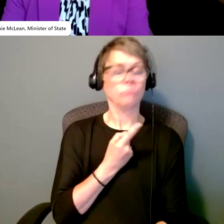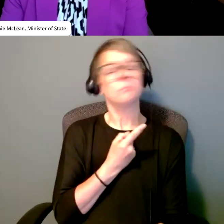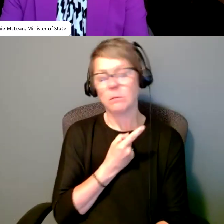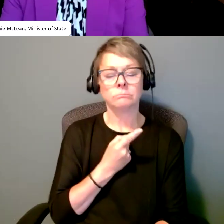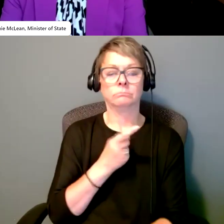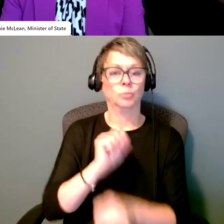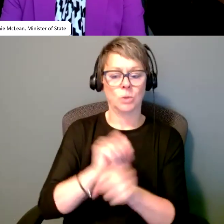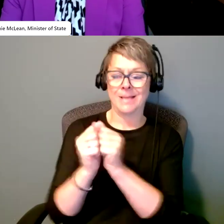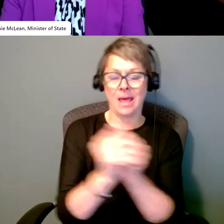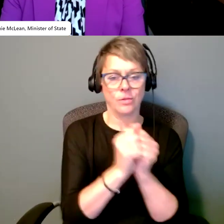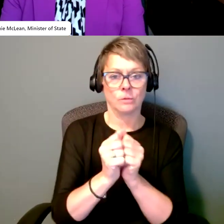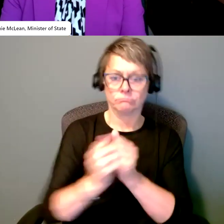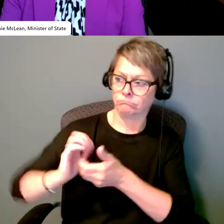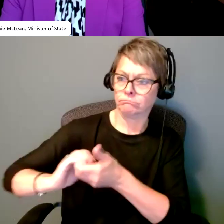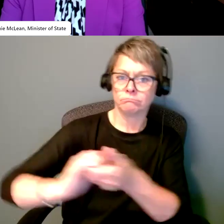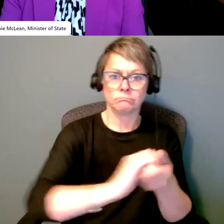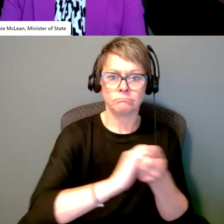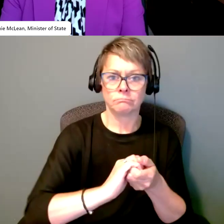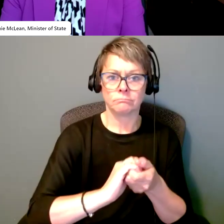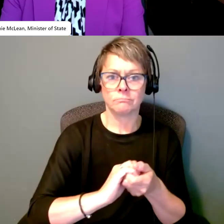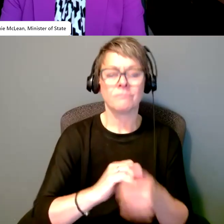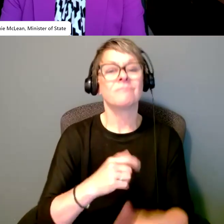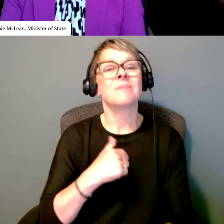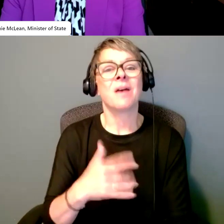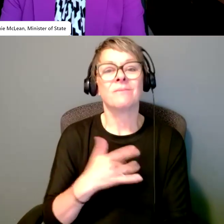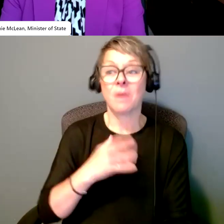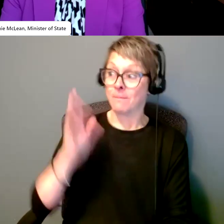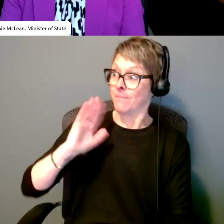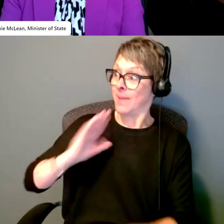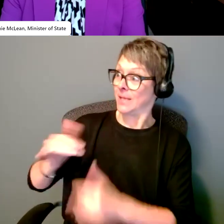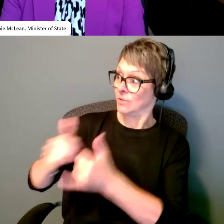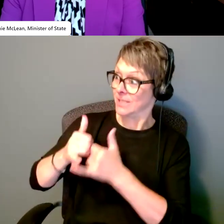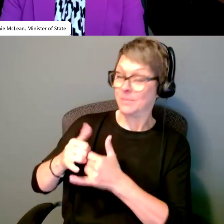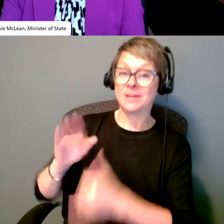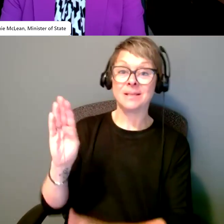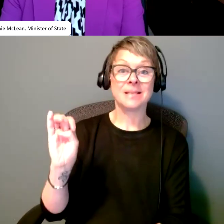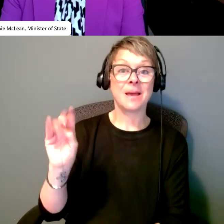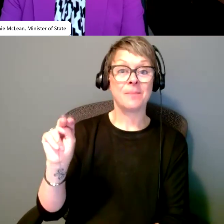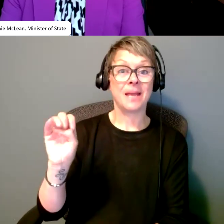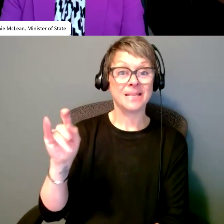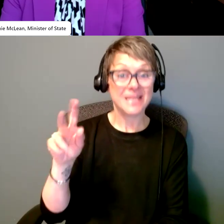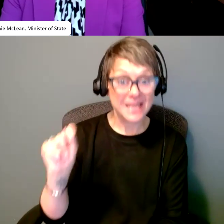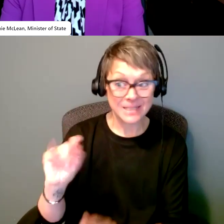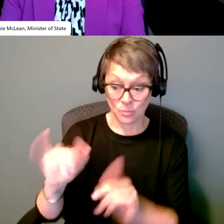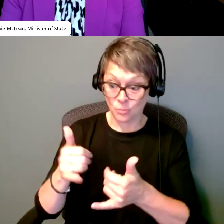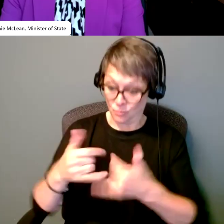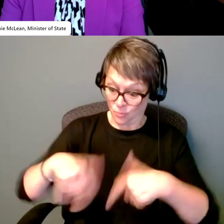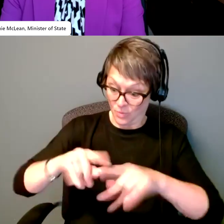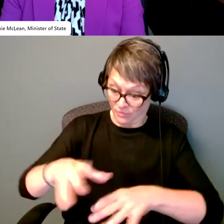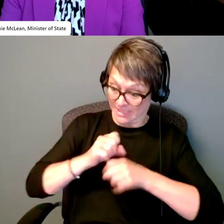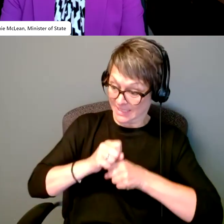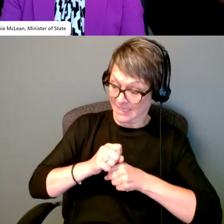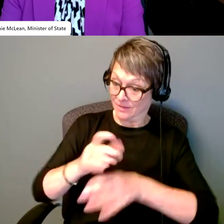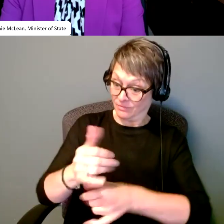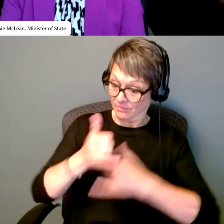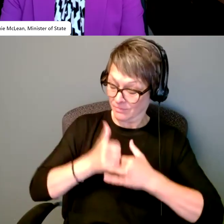It's a privilege to join the company of esteemed past recipients, Benedict. As we mark WEAAD 20, let